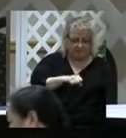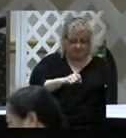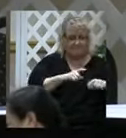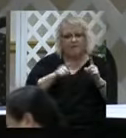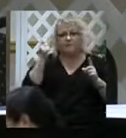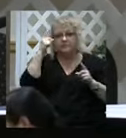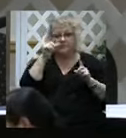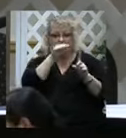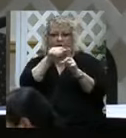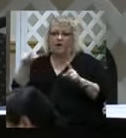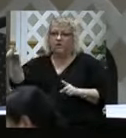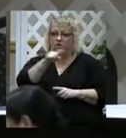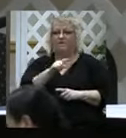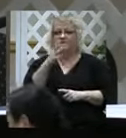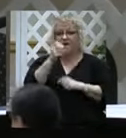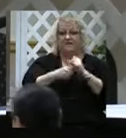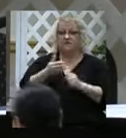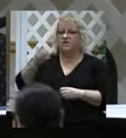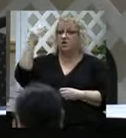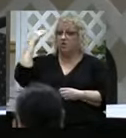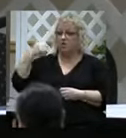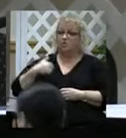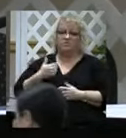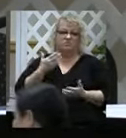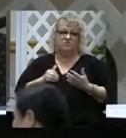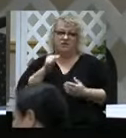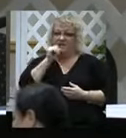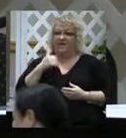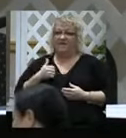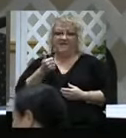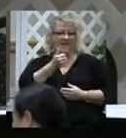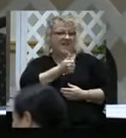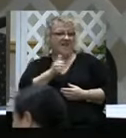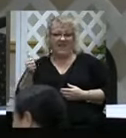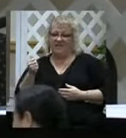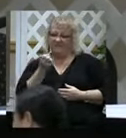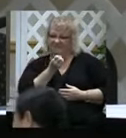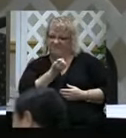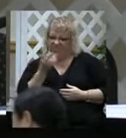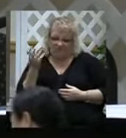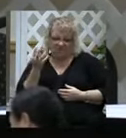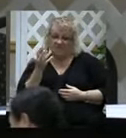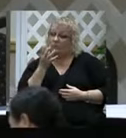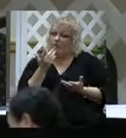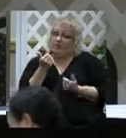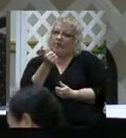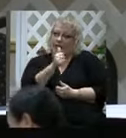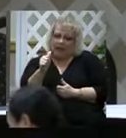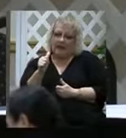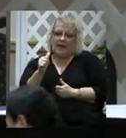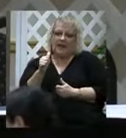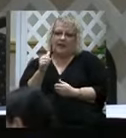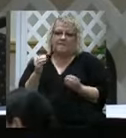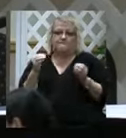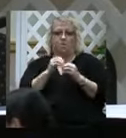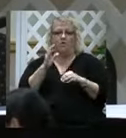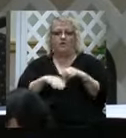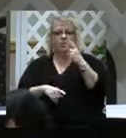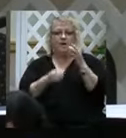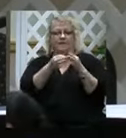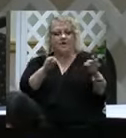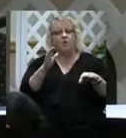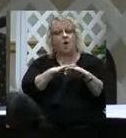let me remind you that 5 years ago, we probably didn't have very many or any multilingual documents on